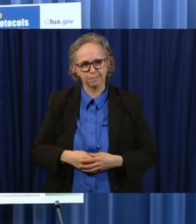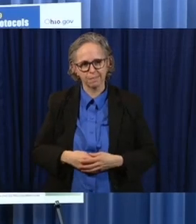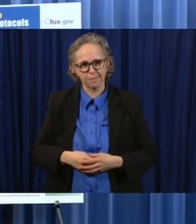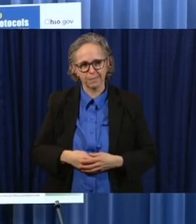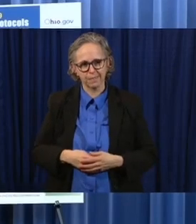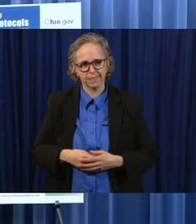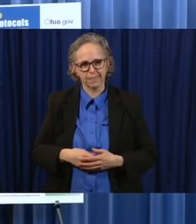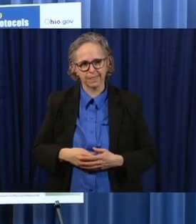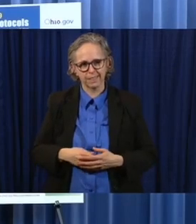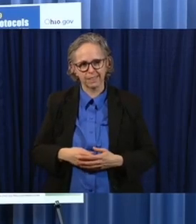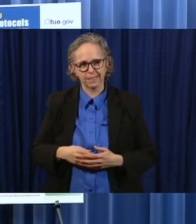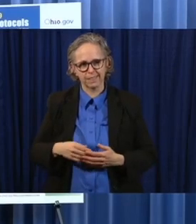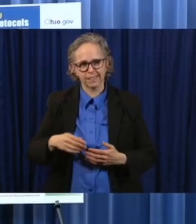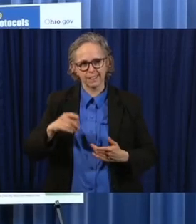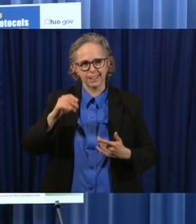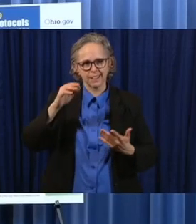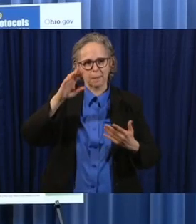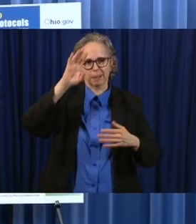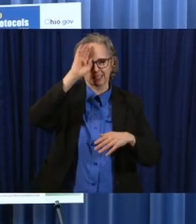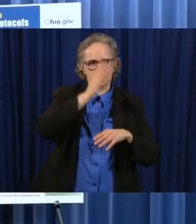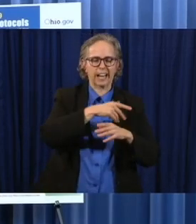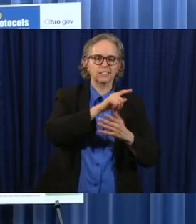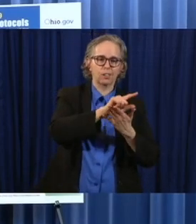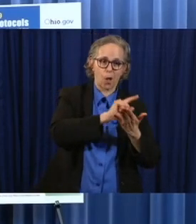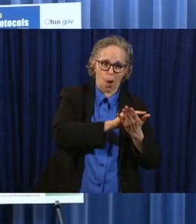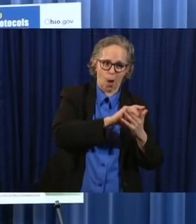Darling, reminded me of,